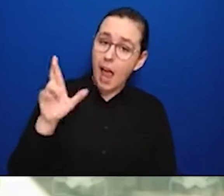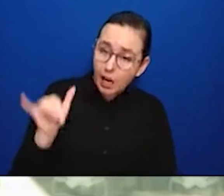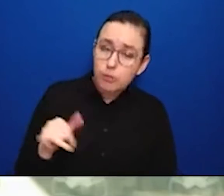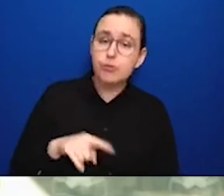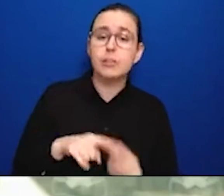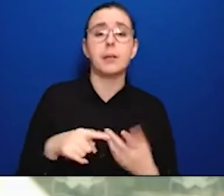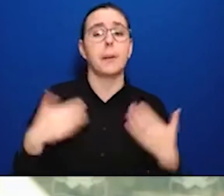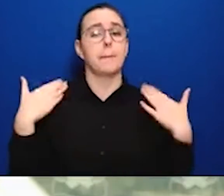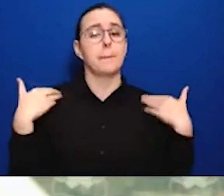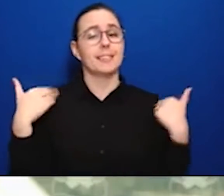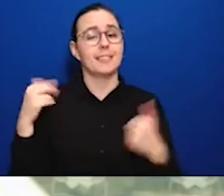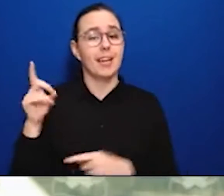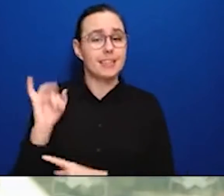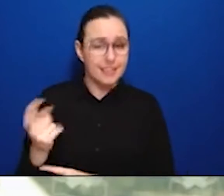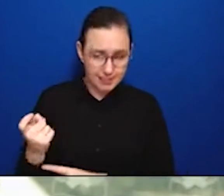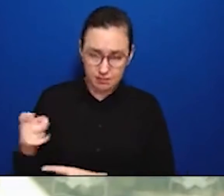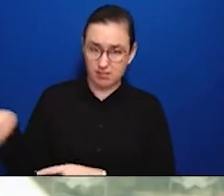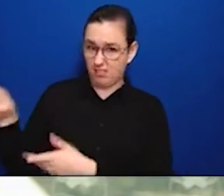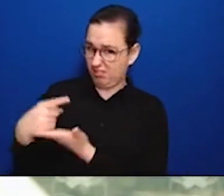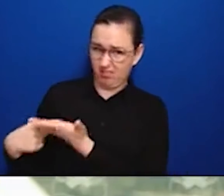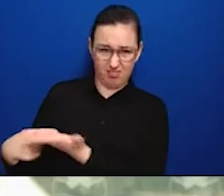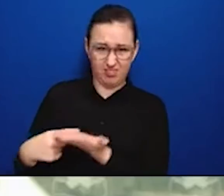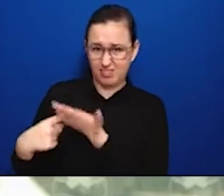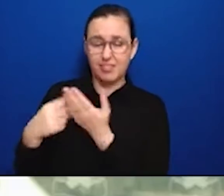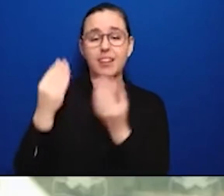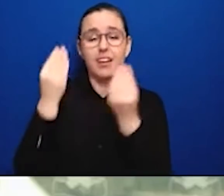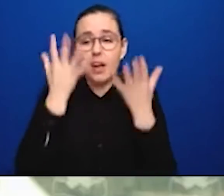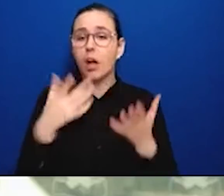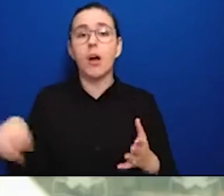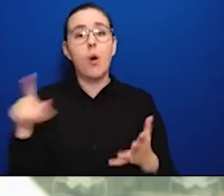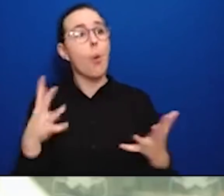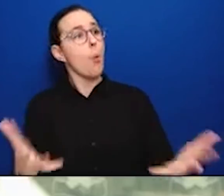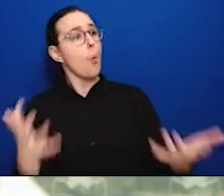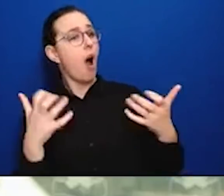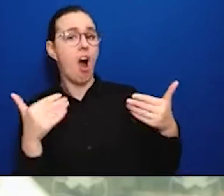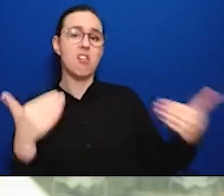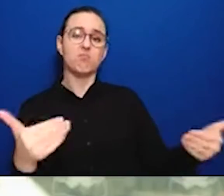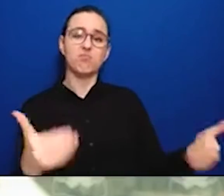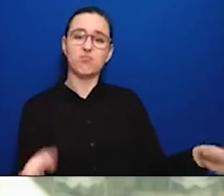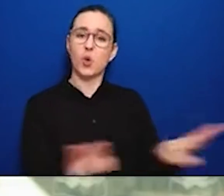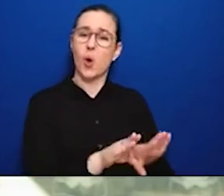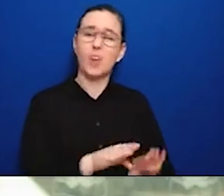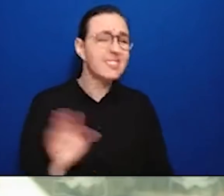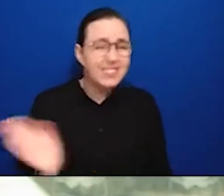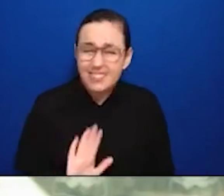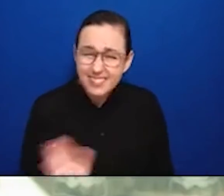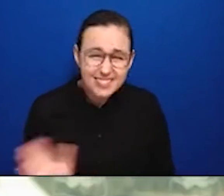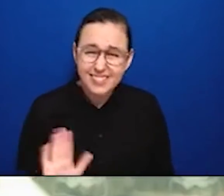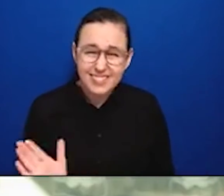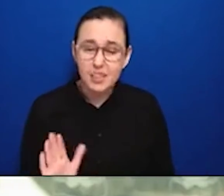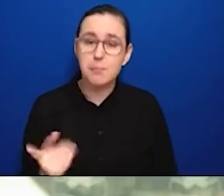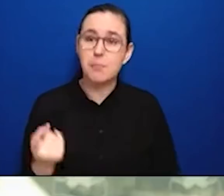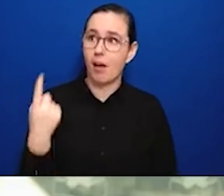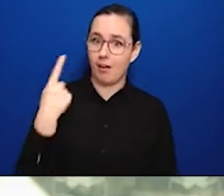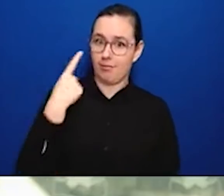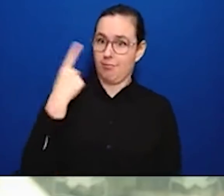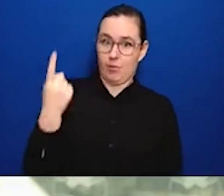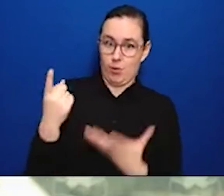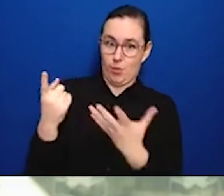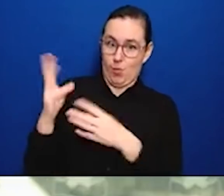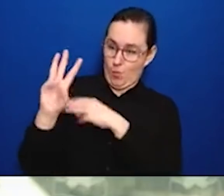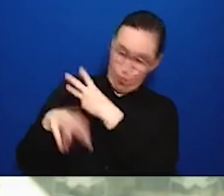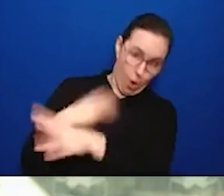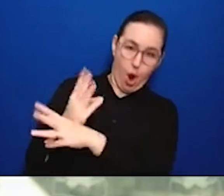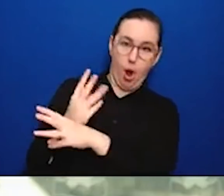when we see record number of cases, when we see Omicron taking off in jurisdictions all around the world, we need to do what we need to do to protect people,